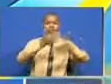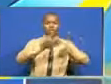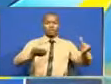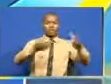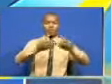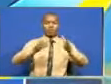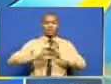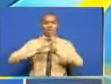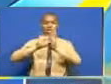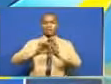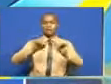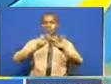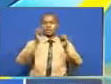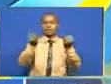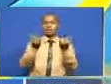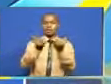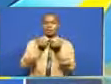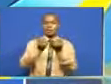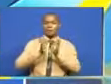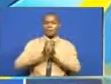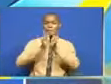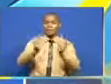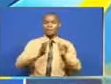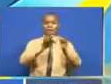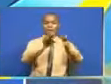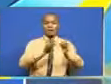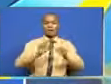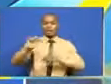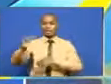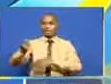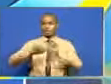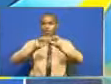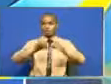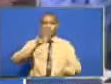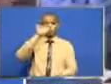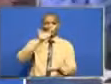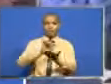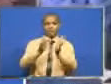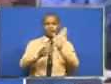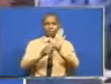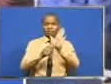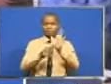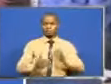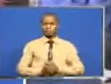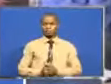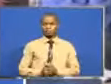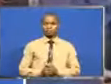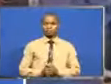as the Institute of Certified Public Accountants of Kenya to tame the vice.